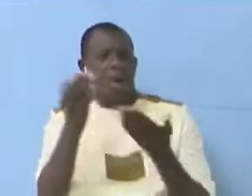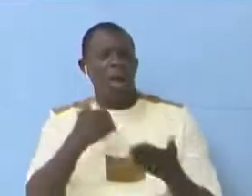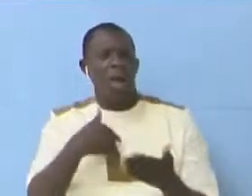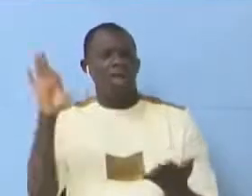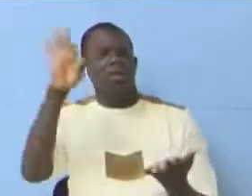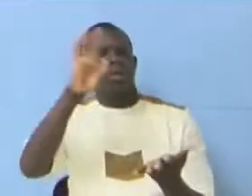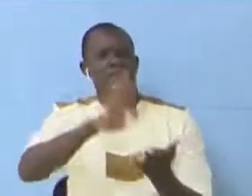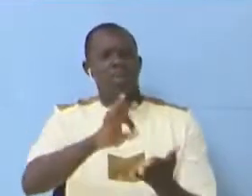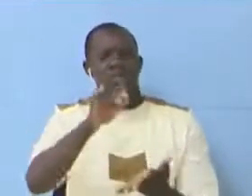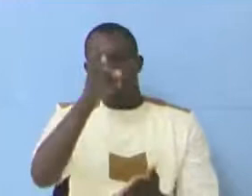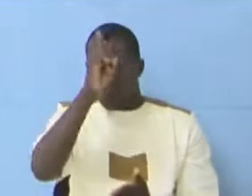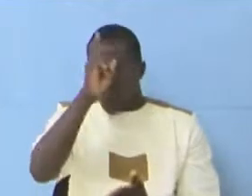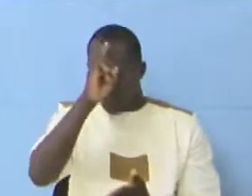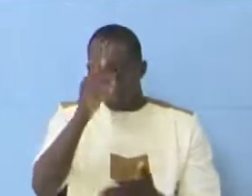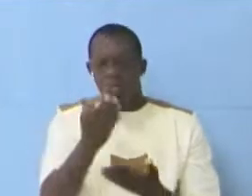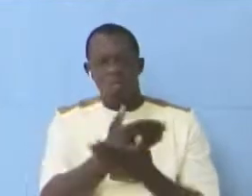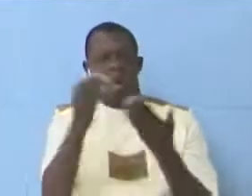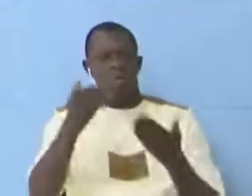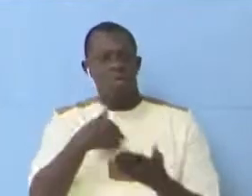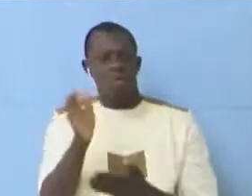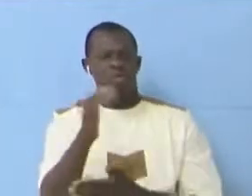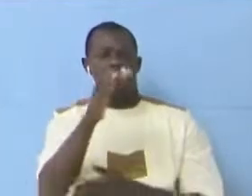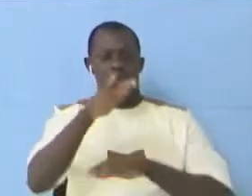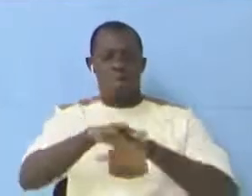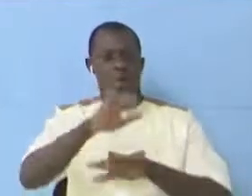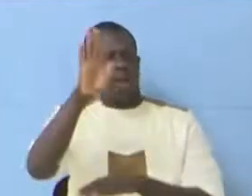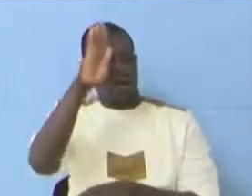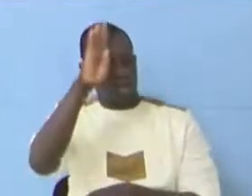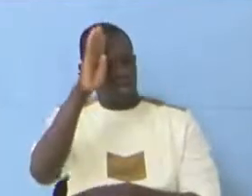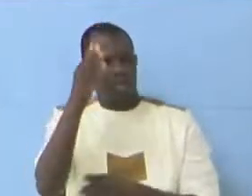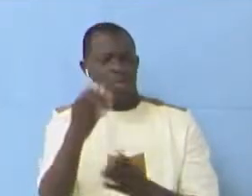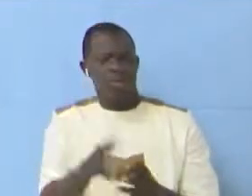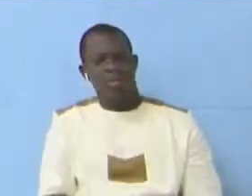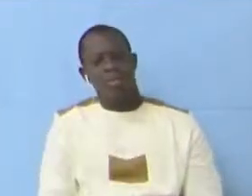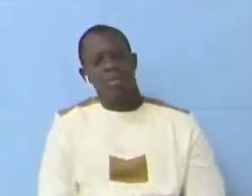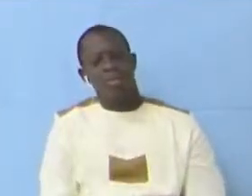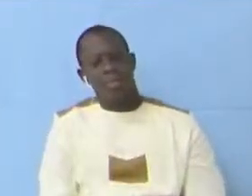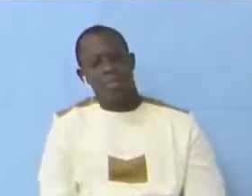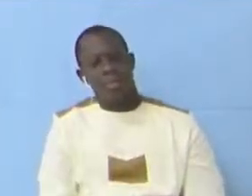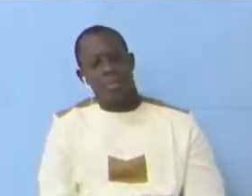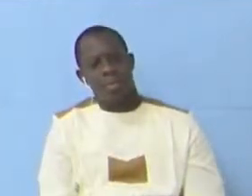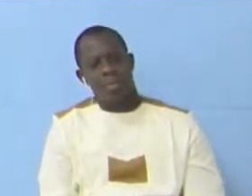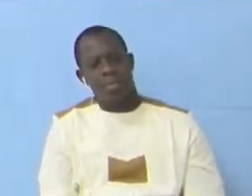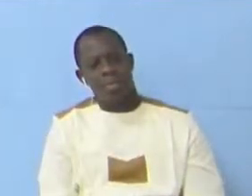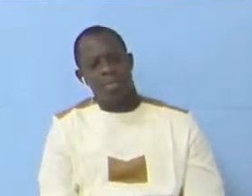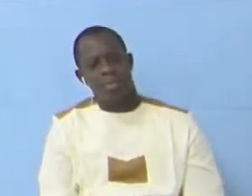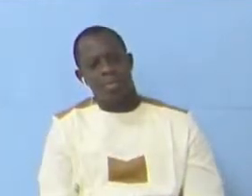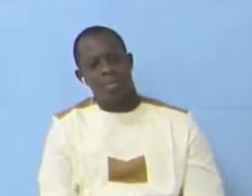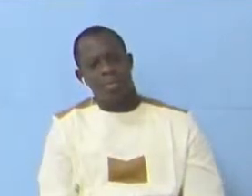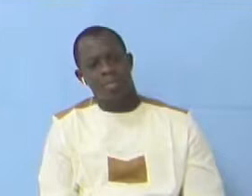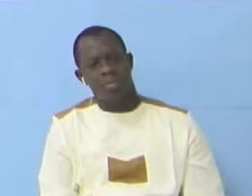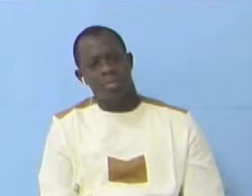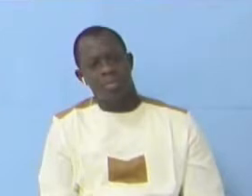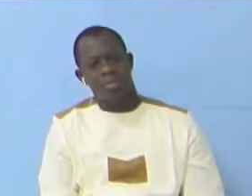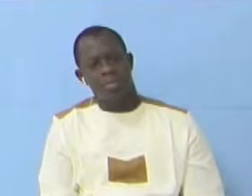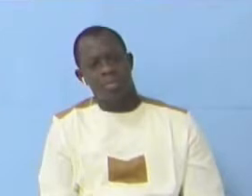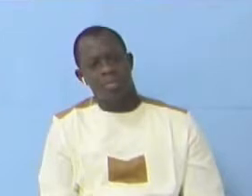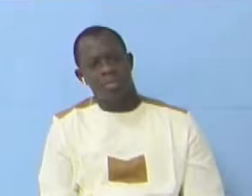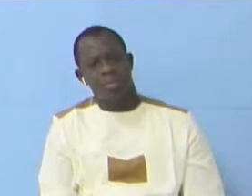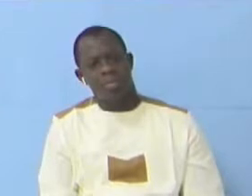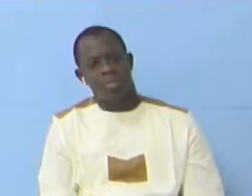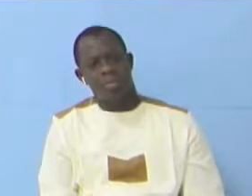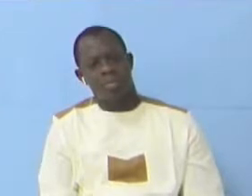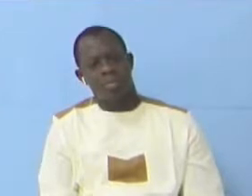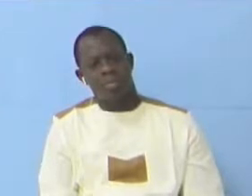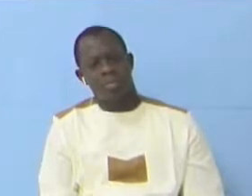why should I go on leave. Doon ma laaj kan moo yéwénaloon suma dogali dem tukki ak lan moo